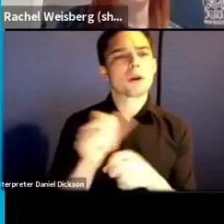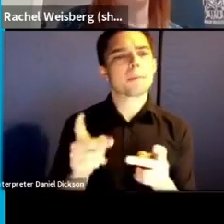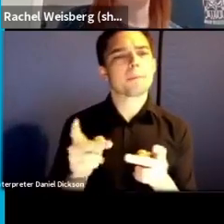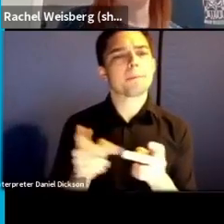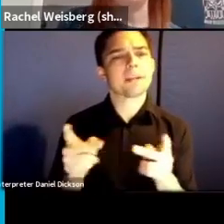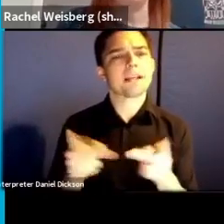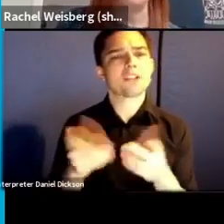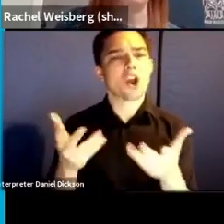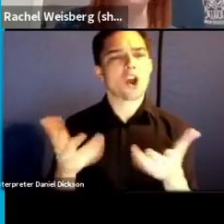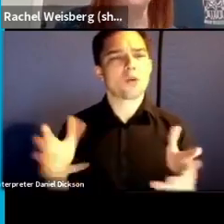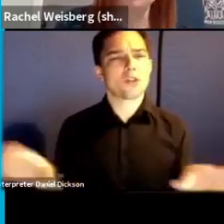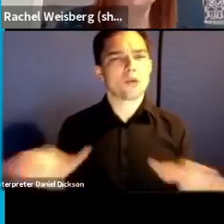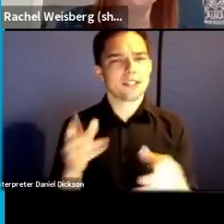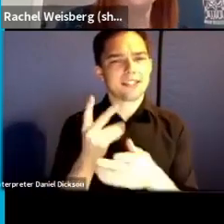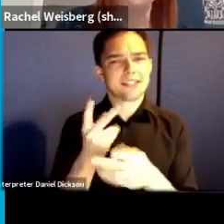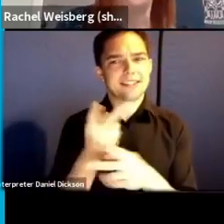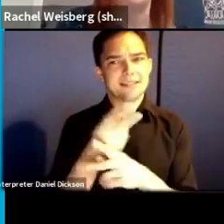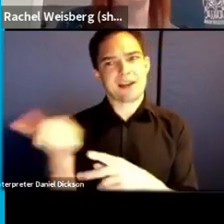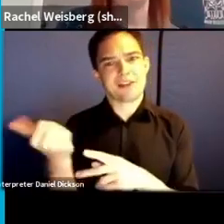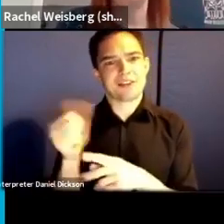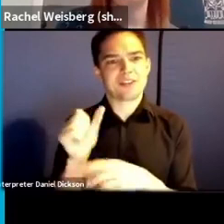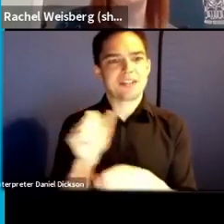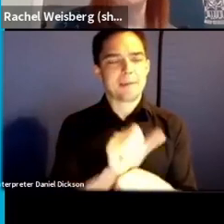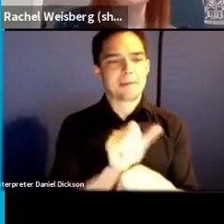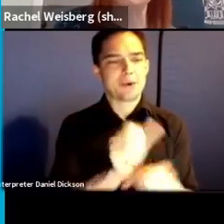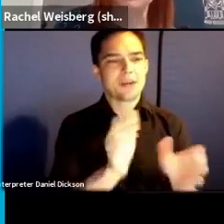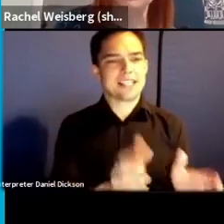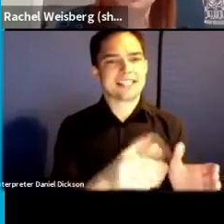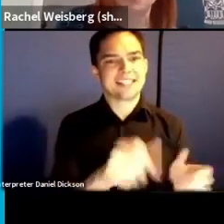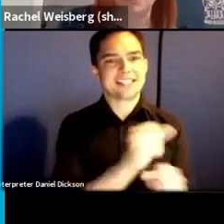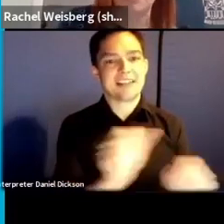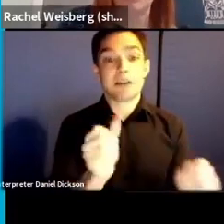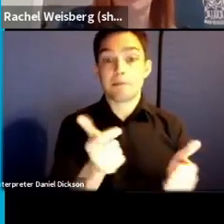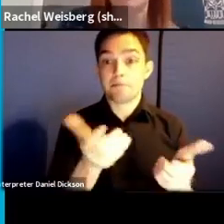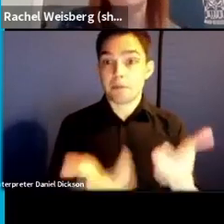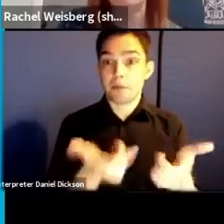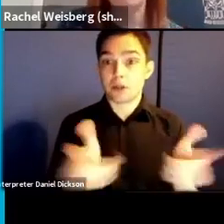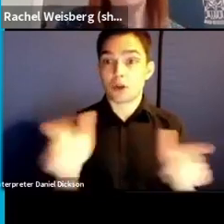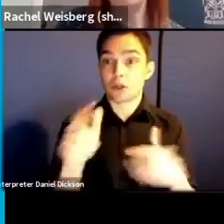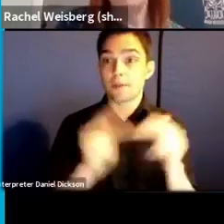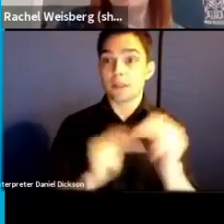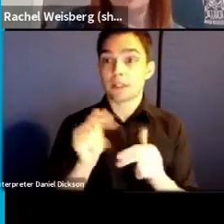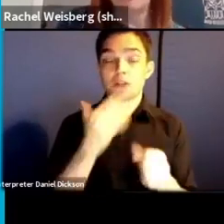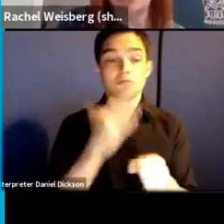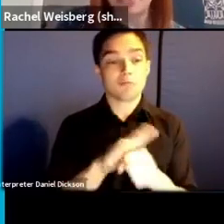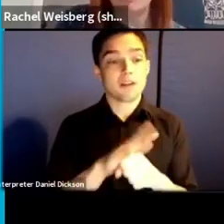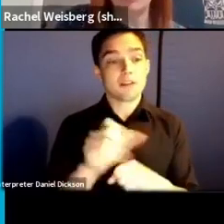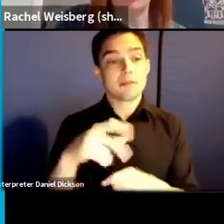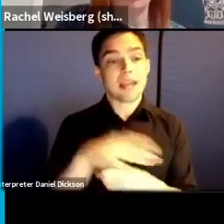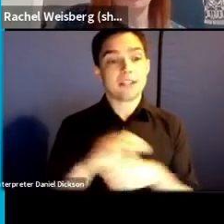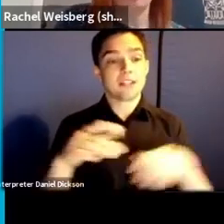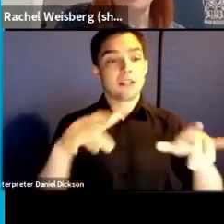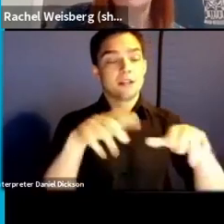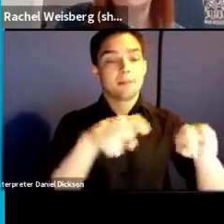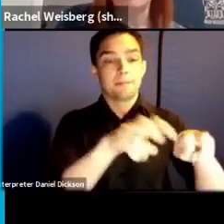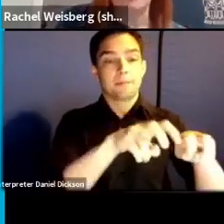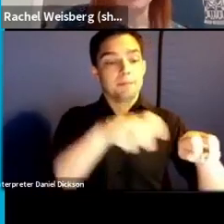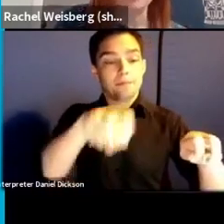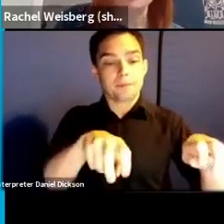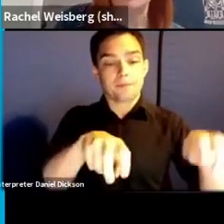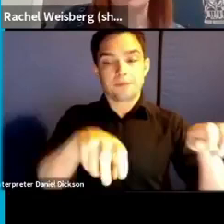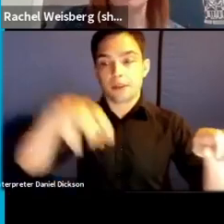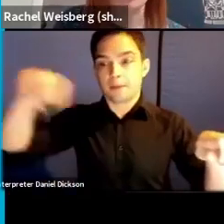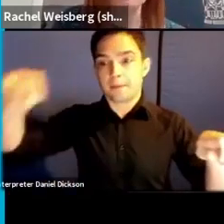to keep other employees safe. Maybe it's has a really large building, and so there's sufficient space between employees. Maybe you have a job where there's